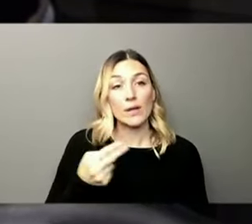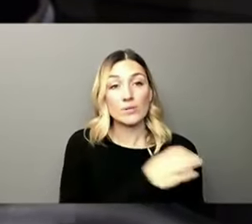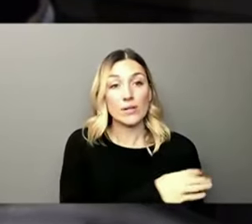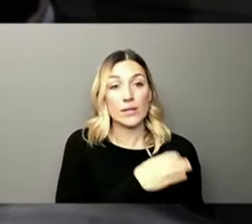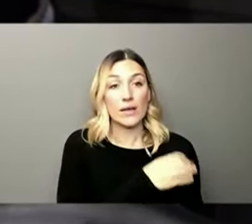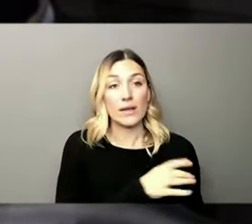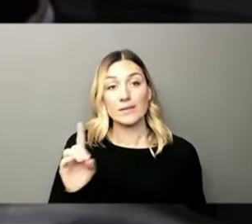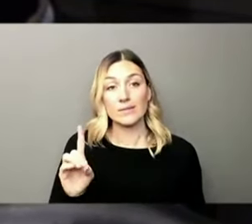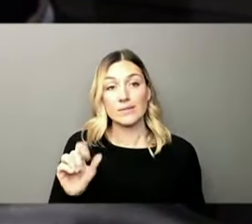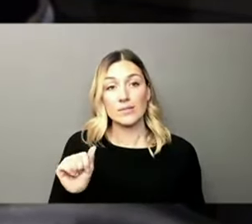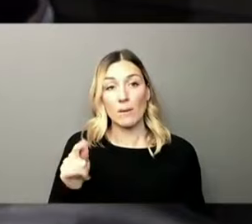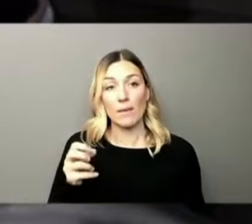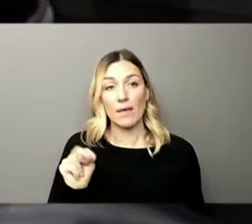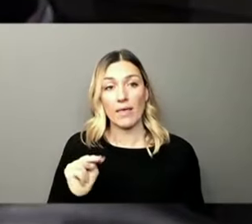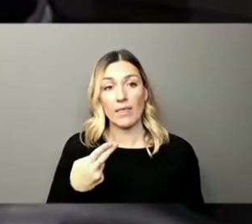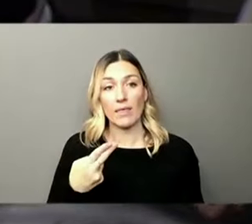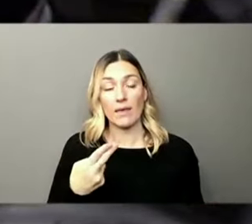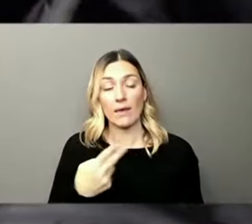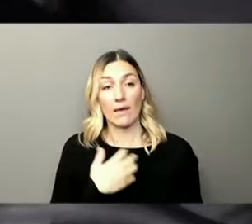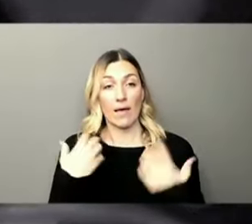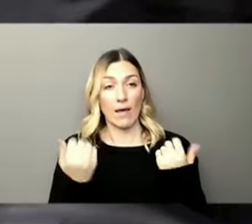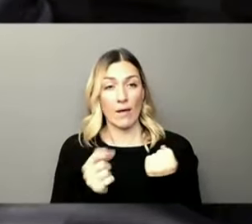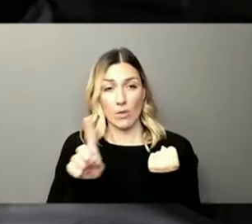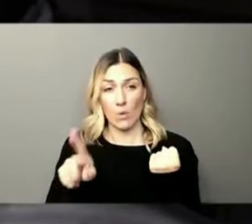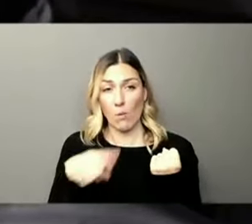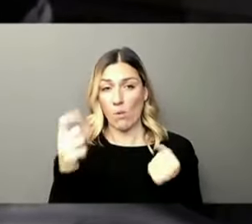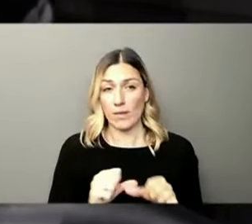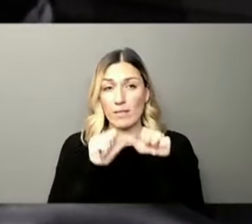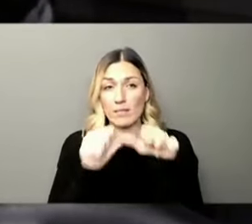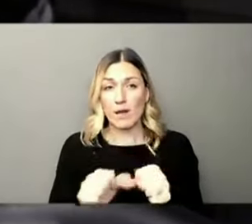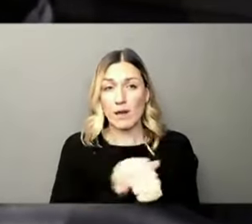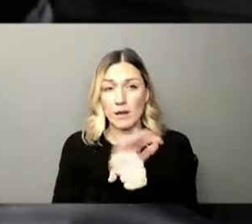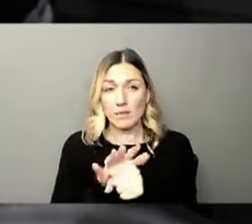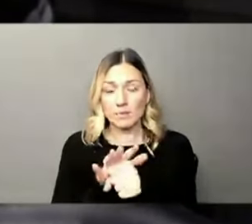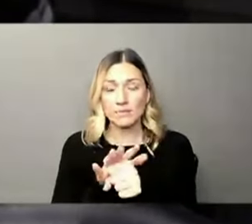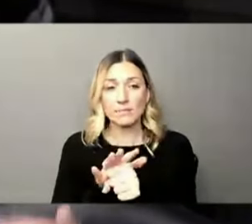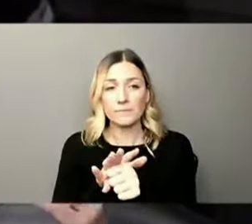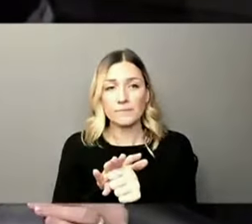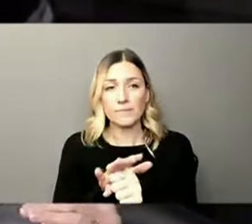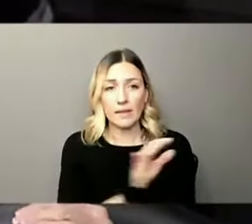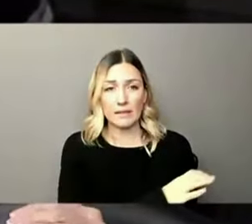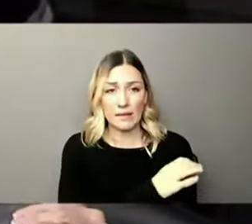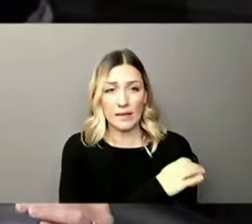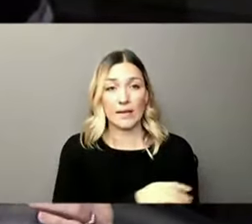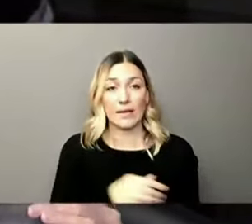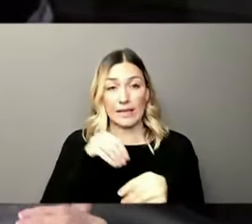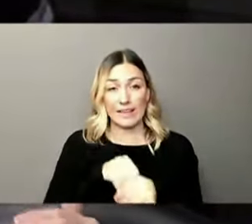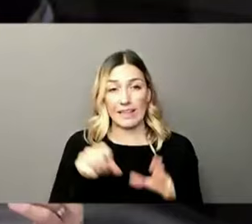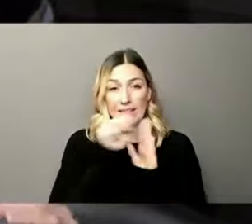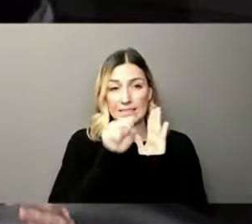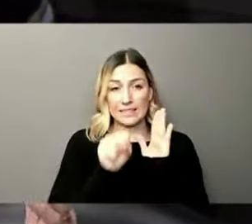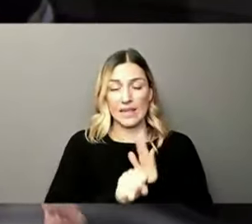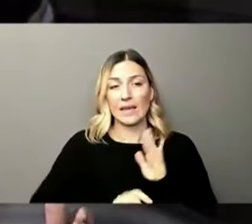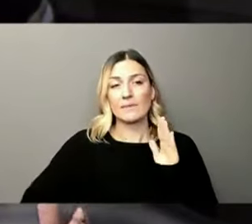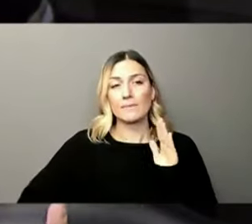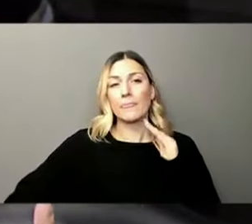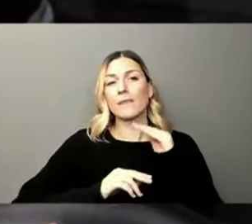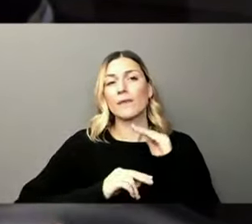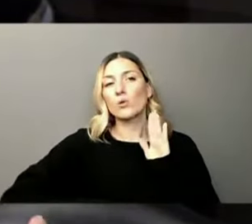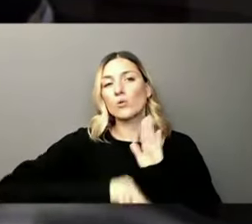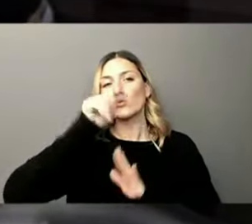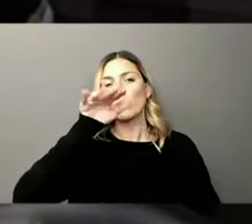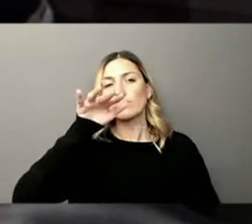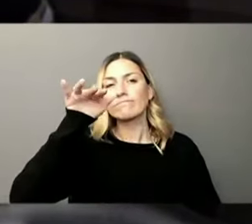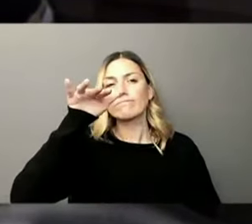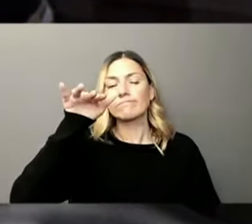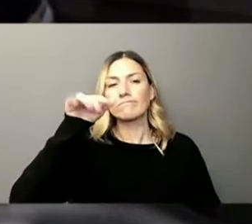Health is the only long COVID clinic in the state. The clinic is in the Upper Valley region of New Hampshire, and as a result, some patients